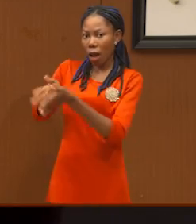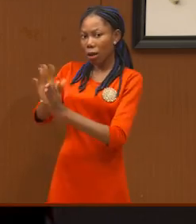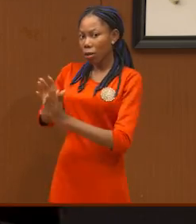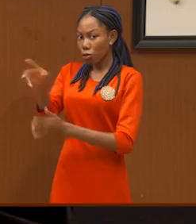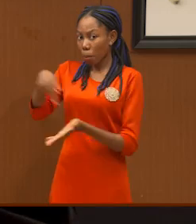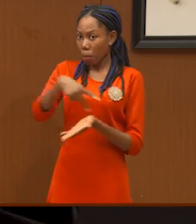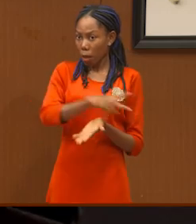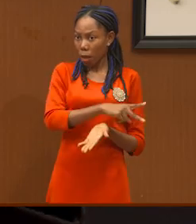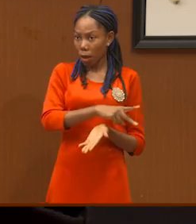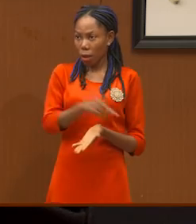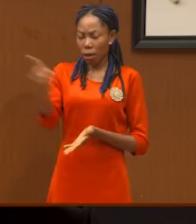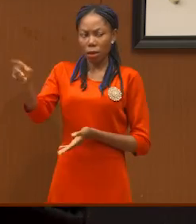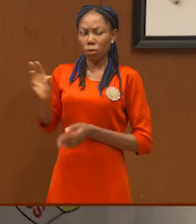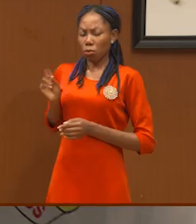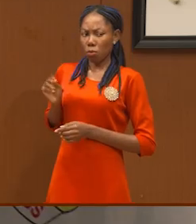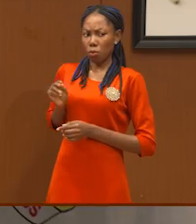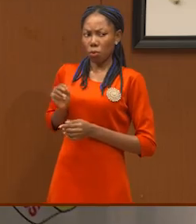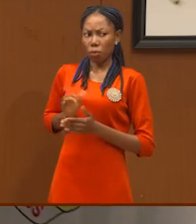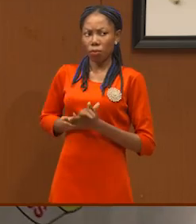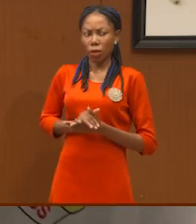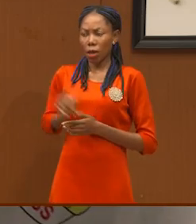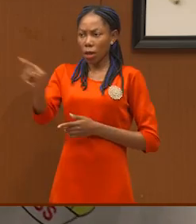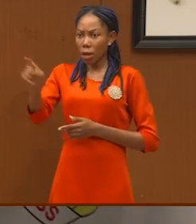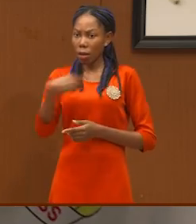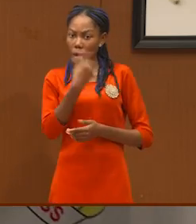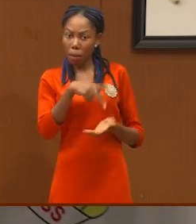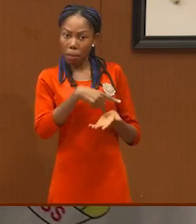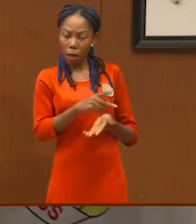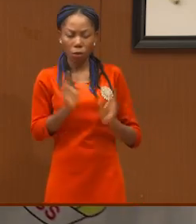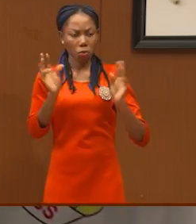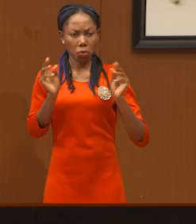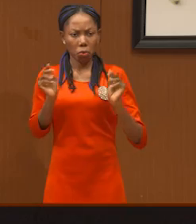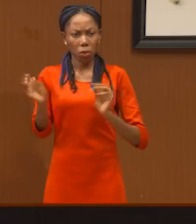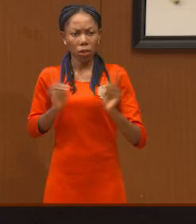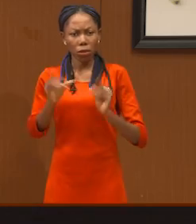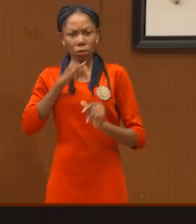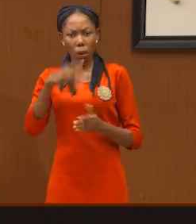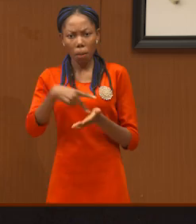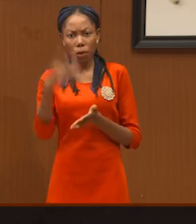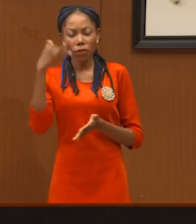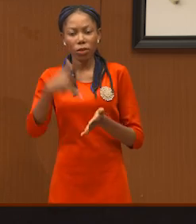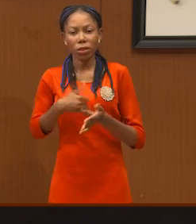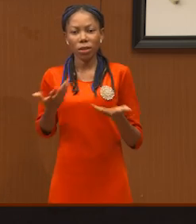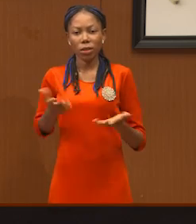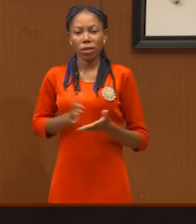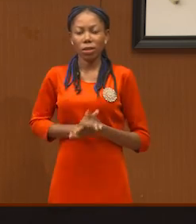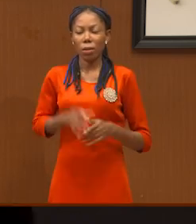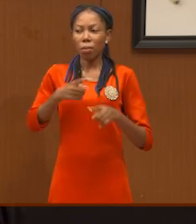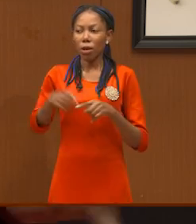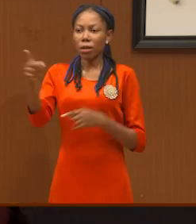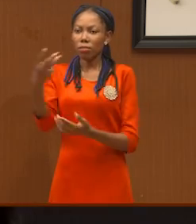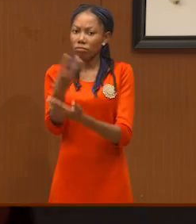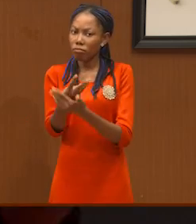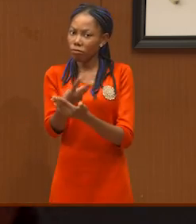said I should go with it. That's what I'm saying. No, I didn't pay him. Okay, go ahead. So but I pleaded with him